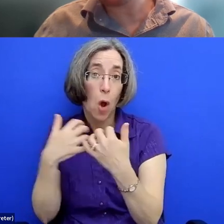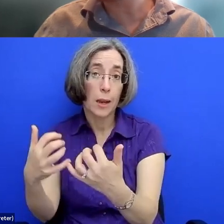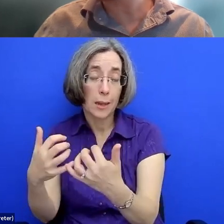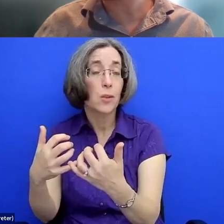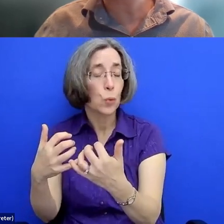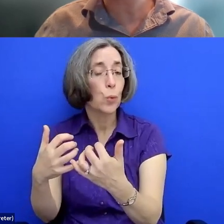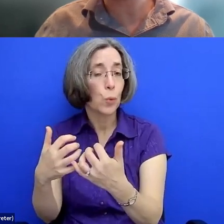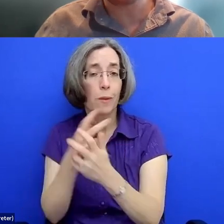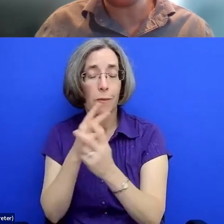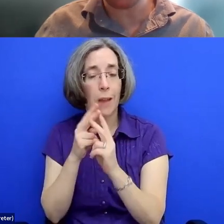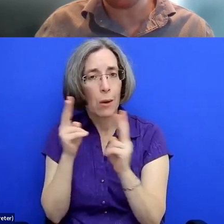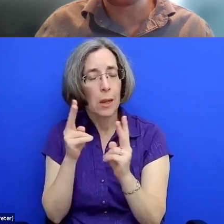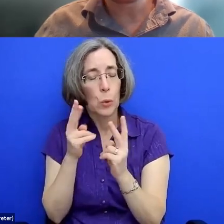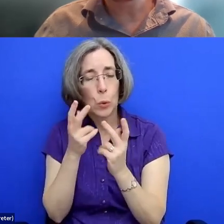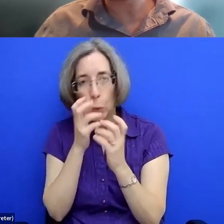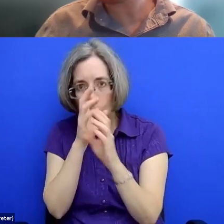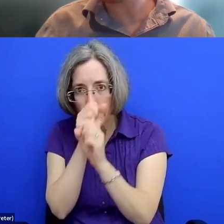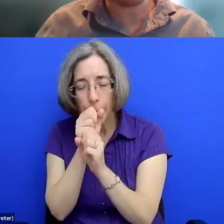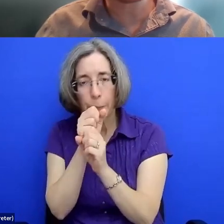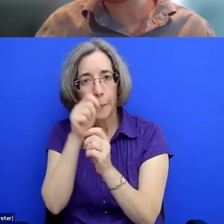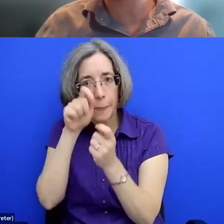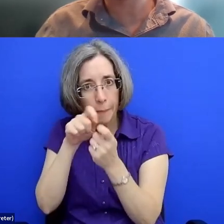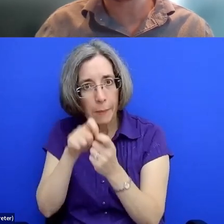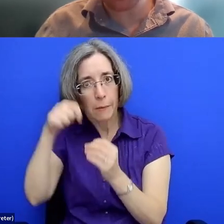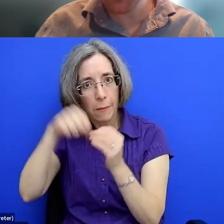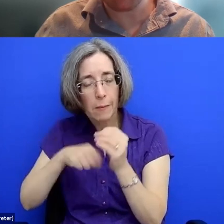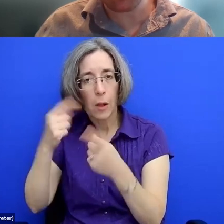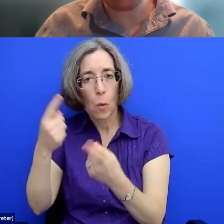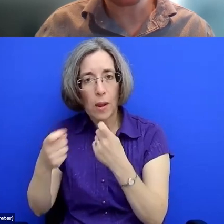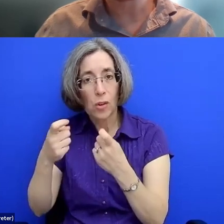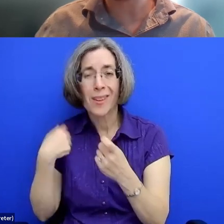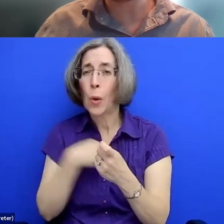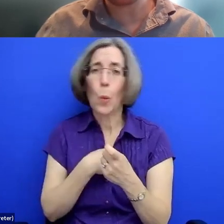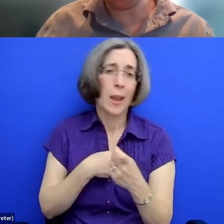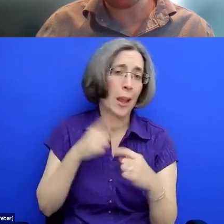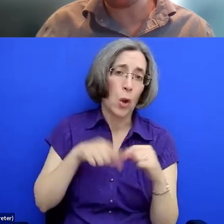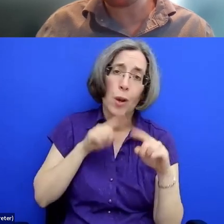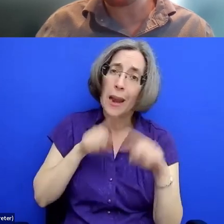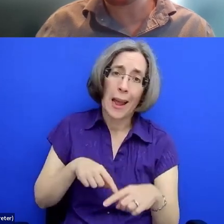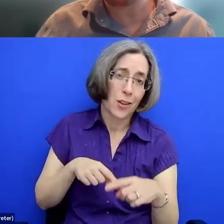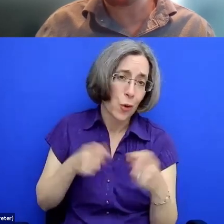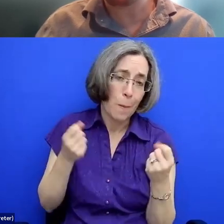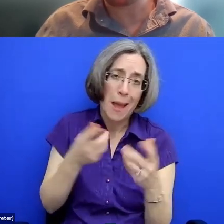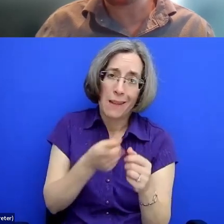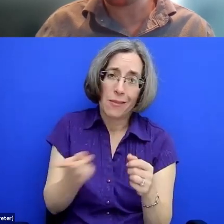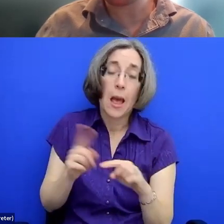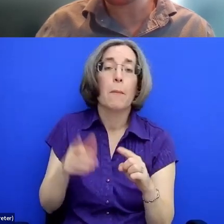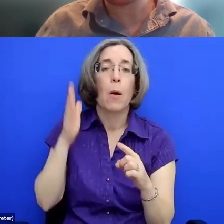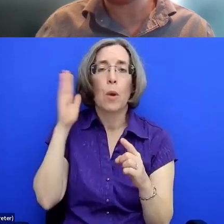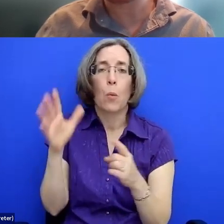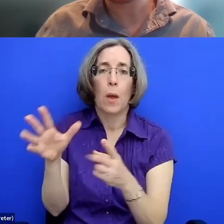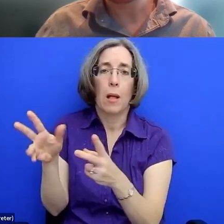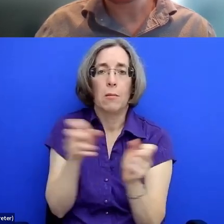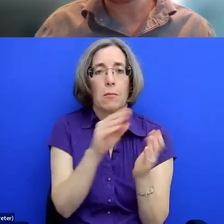thought-provoking, very detailed. We have not gotten to a fraction of them but we will take all of them and we will very